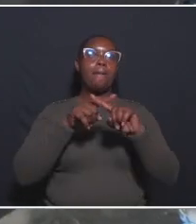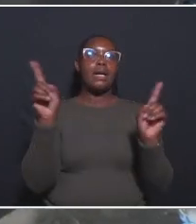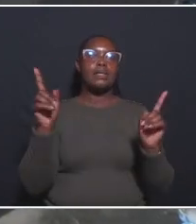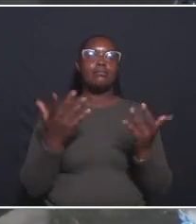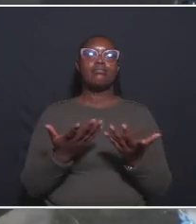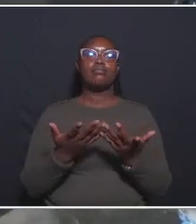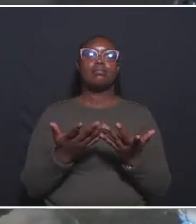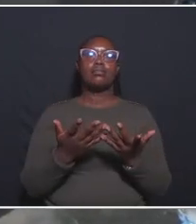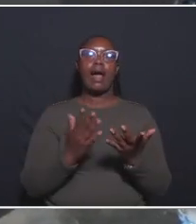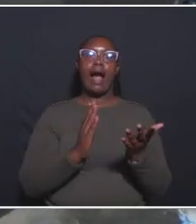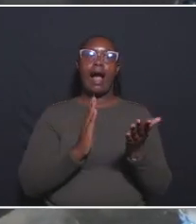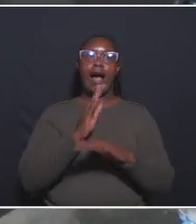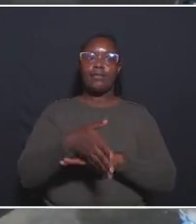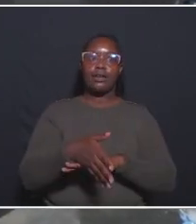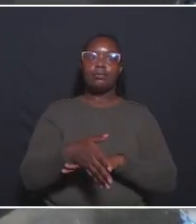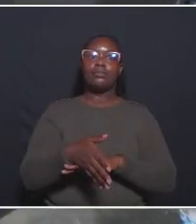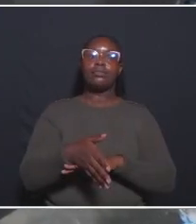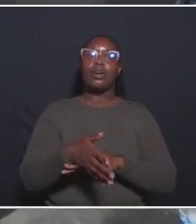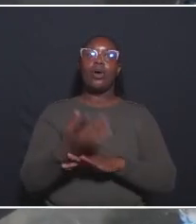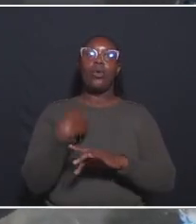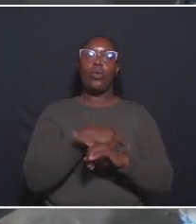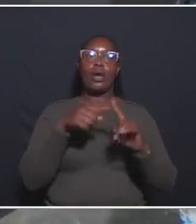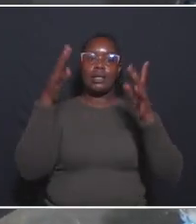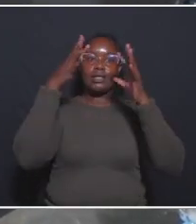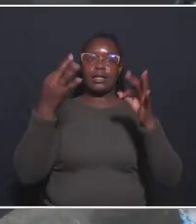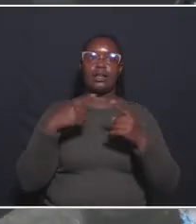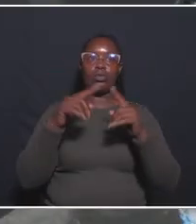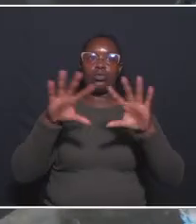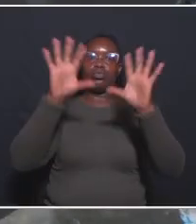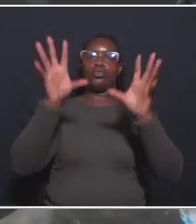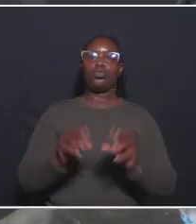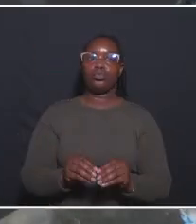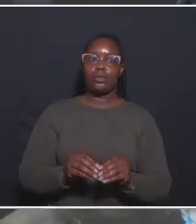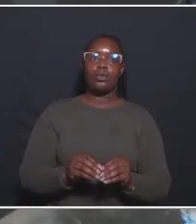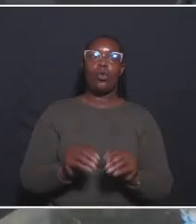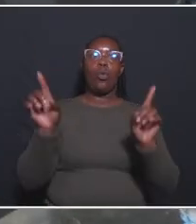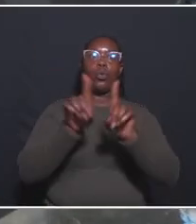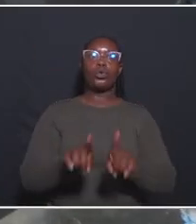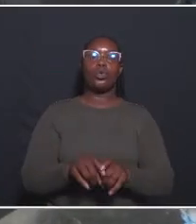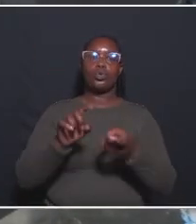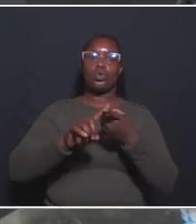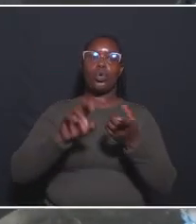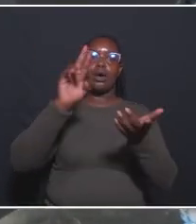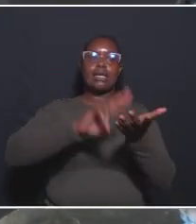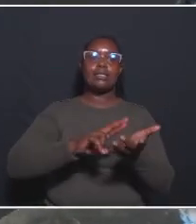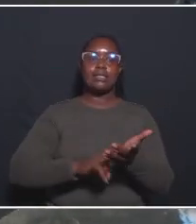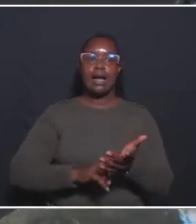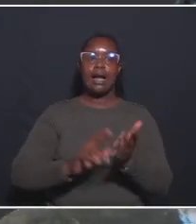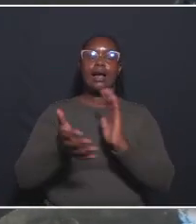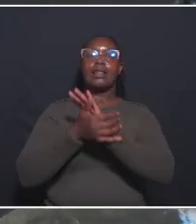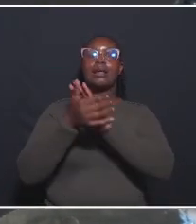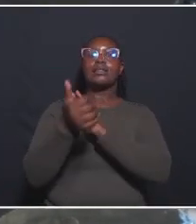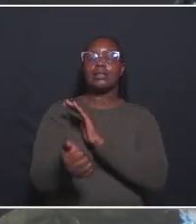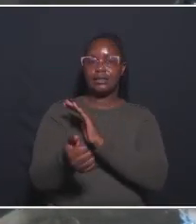Justin really did the groundwork of putting together, registering this guild that speaks